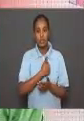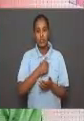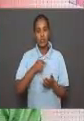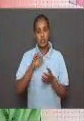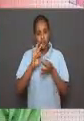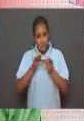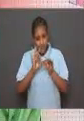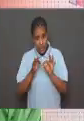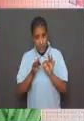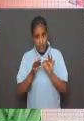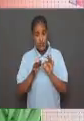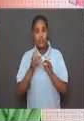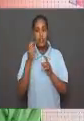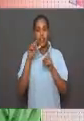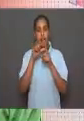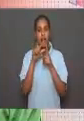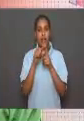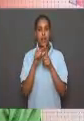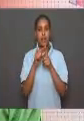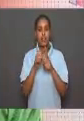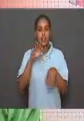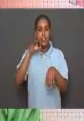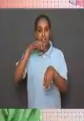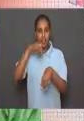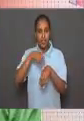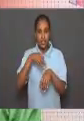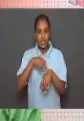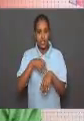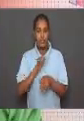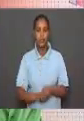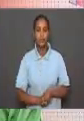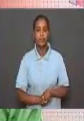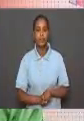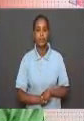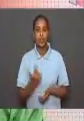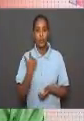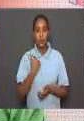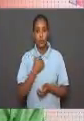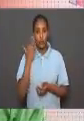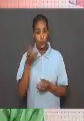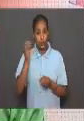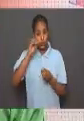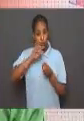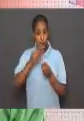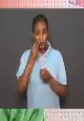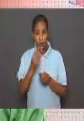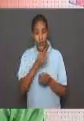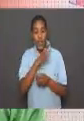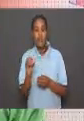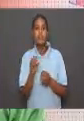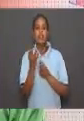to define the term fixation. We will also show